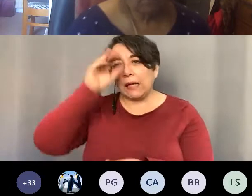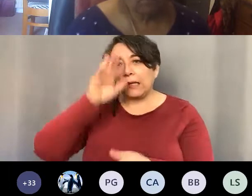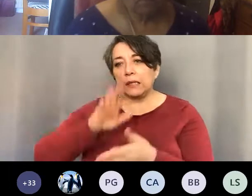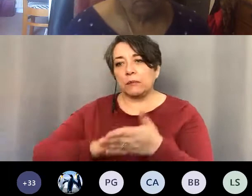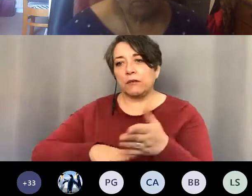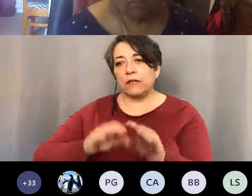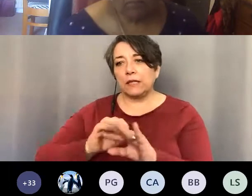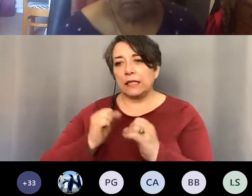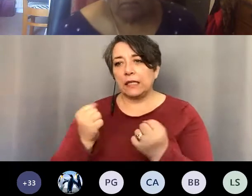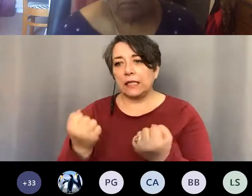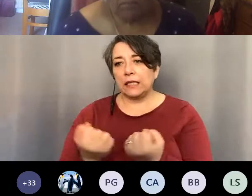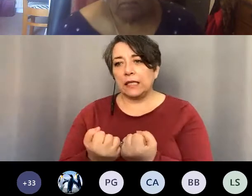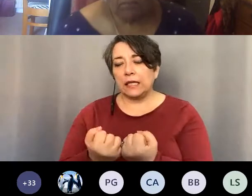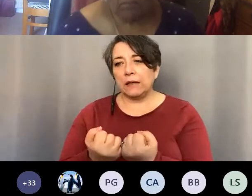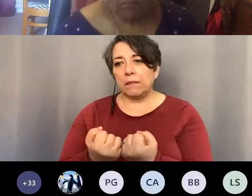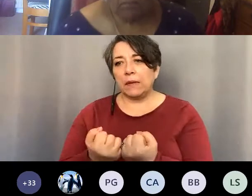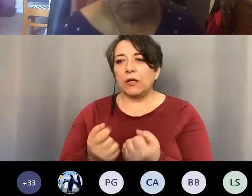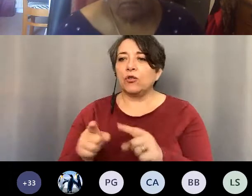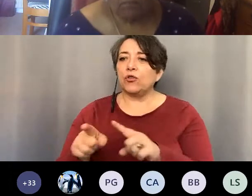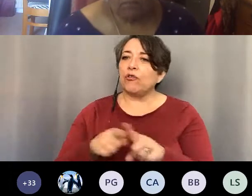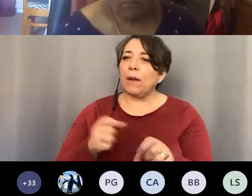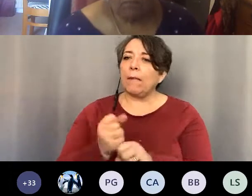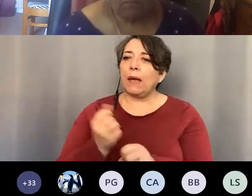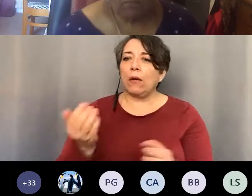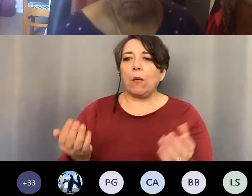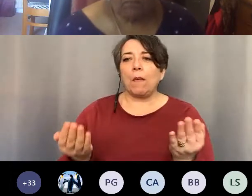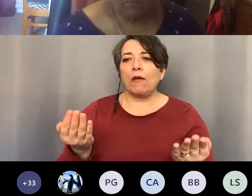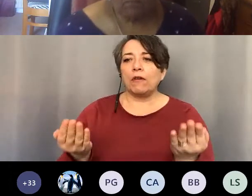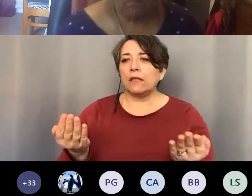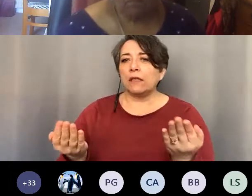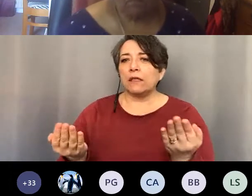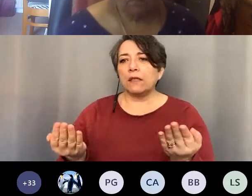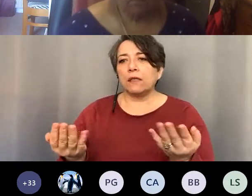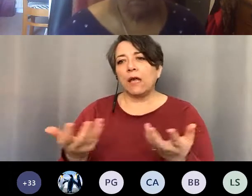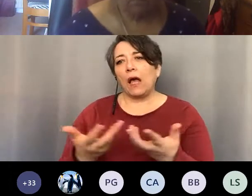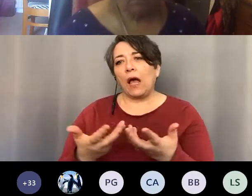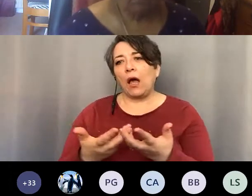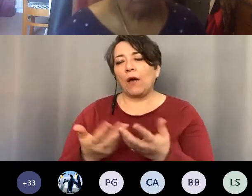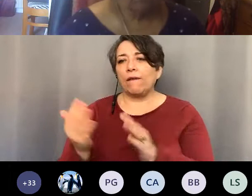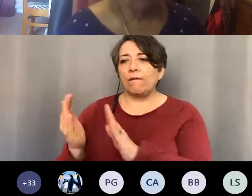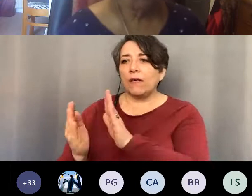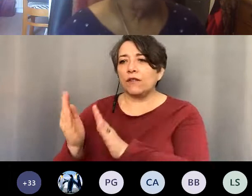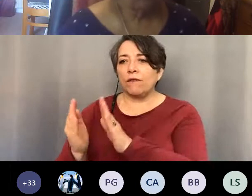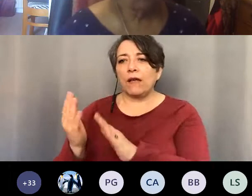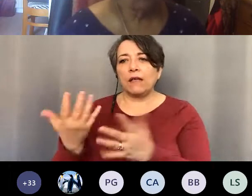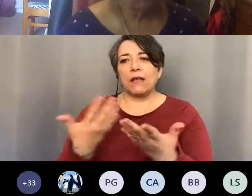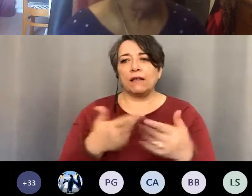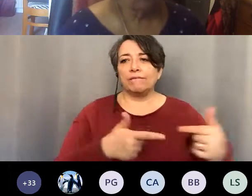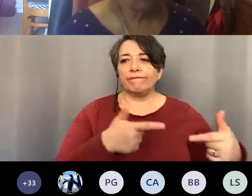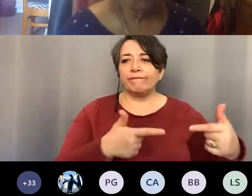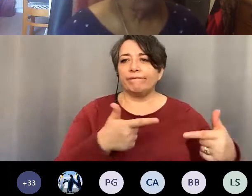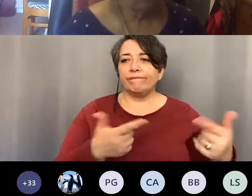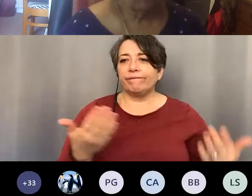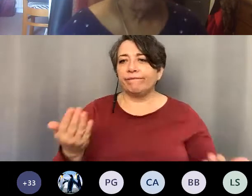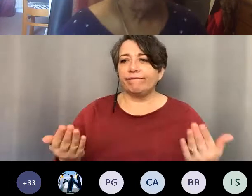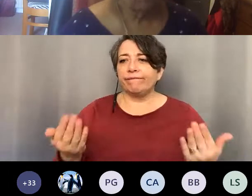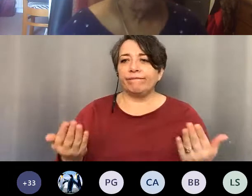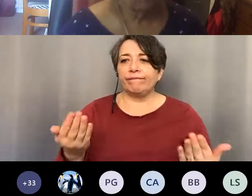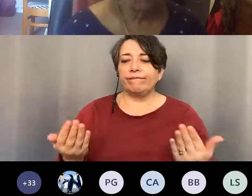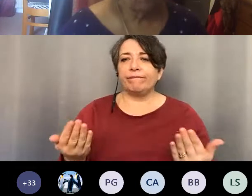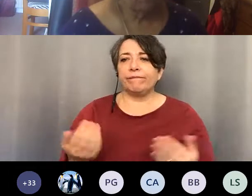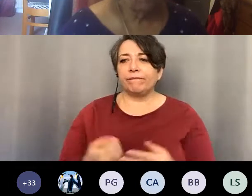more comparisons between them, really. So how can we compare between face-to-face and non-face-to-face? The initial kind of built